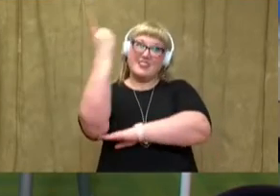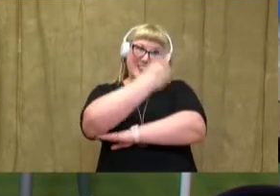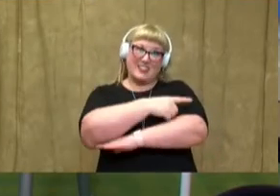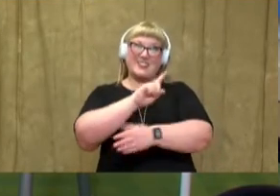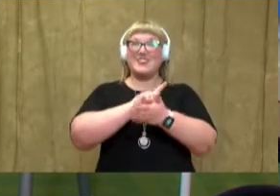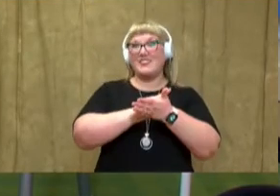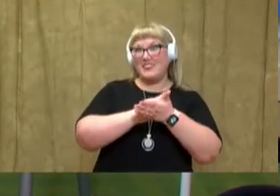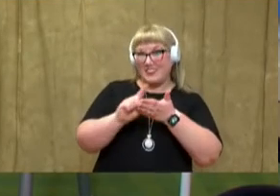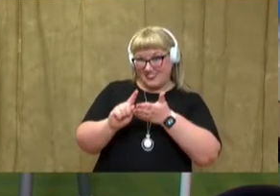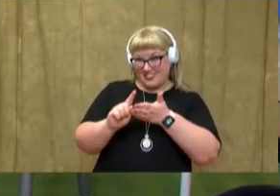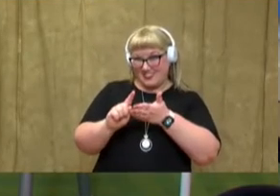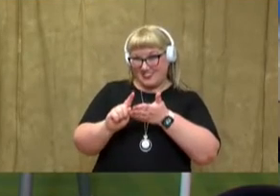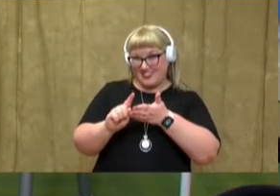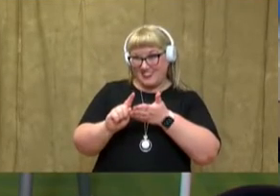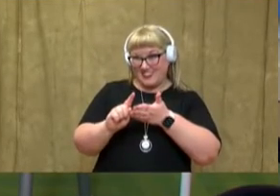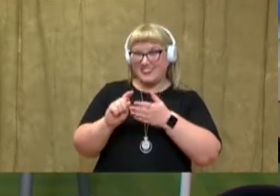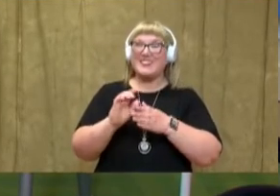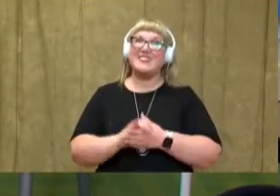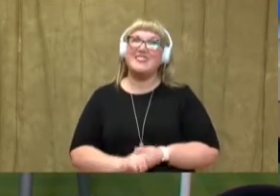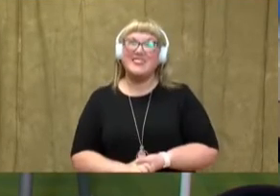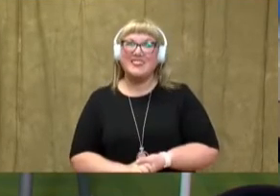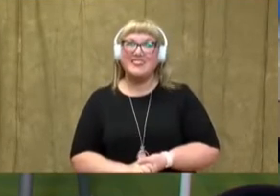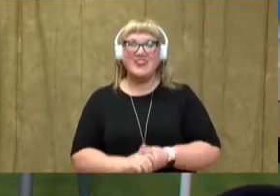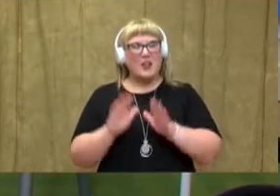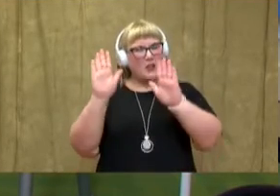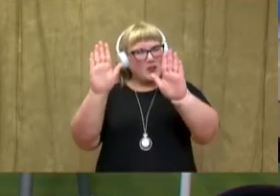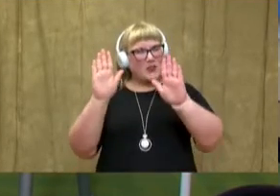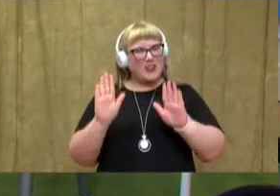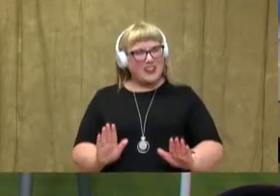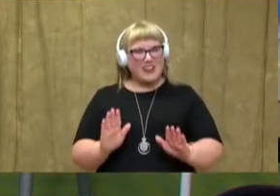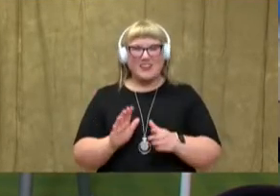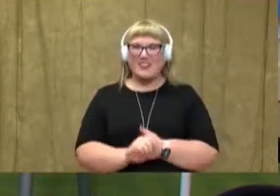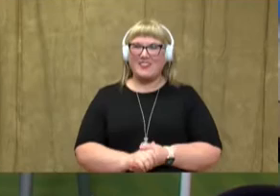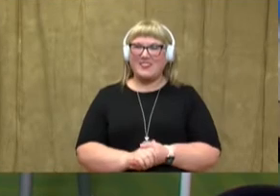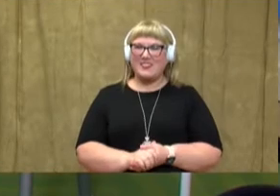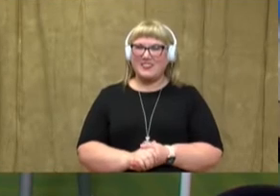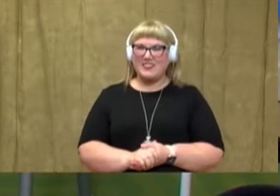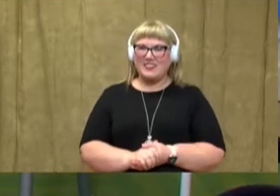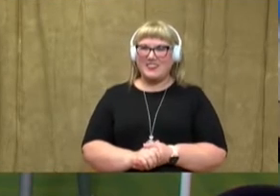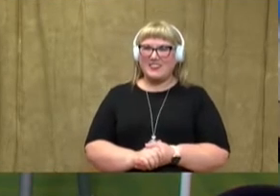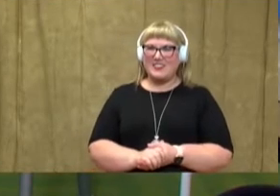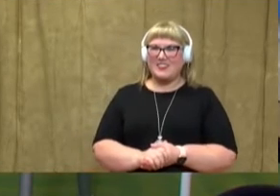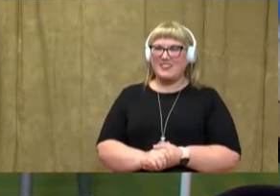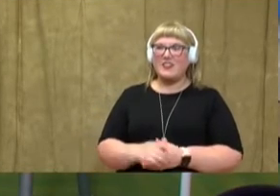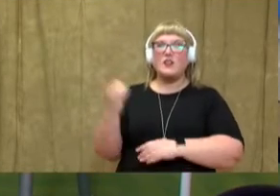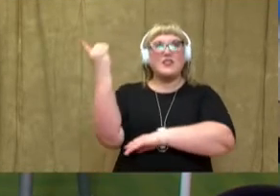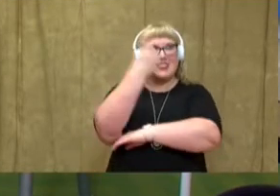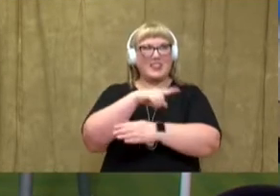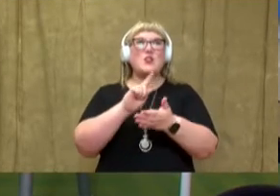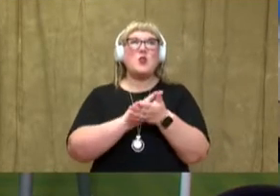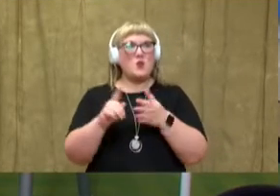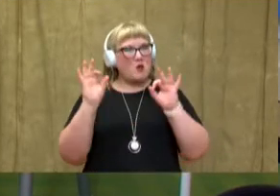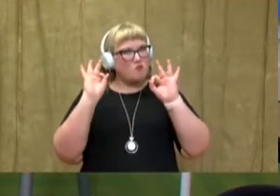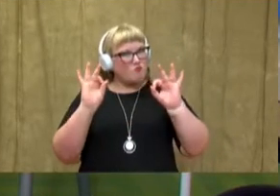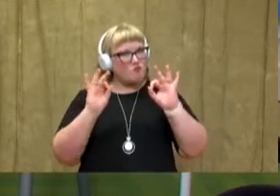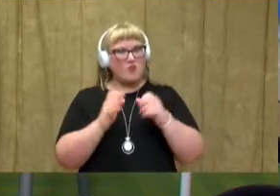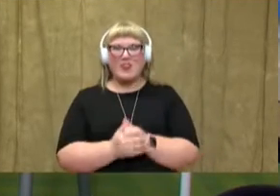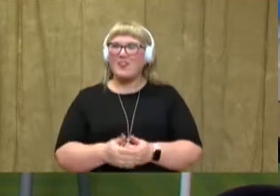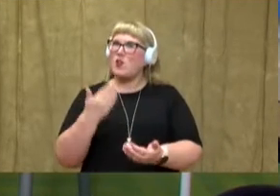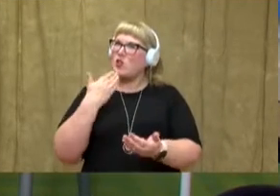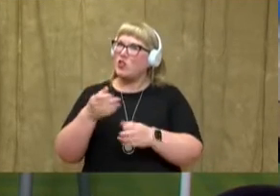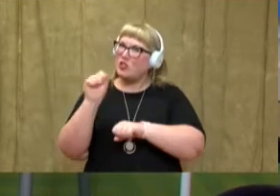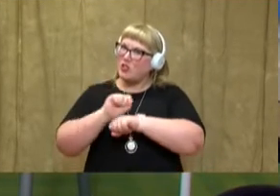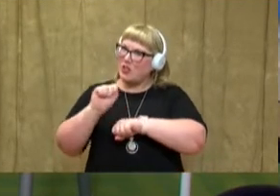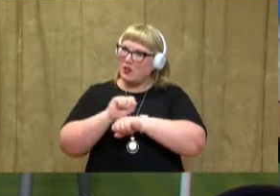los días de la semana. Bien, días de la semana, days of the week. Thank you. Muy